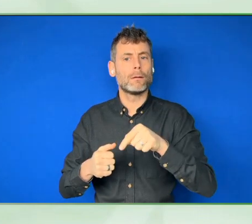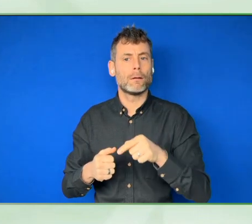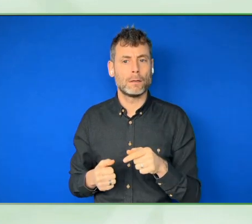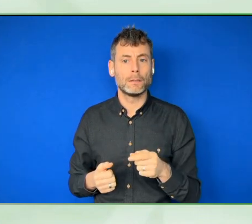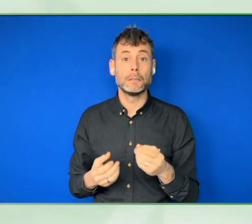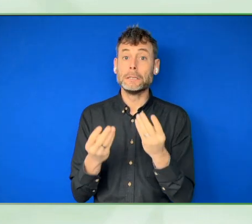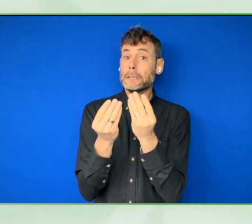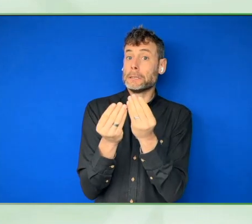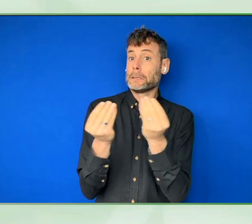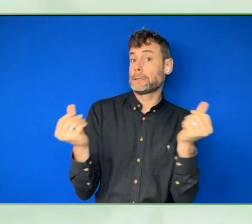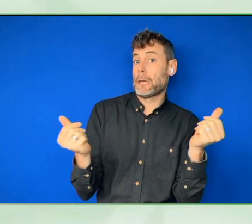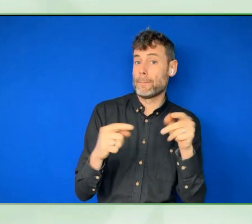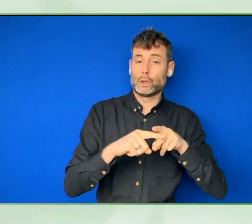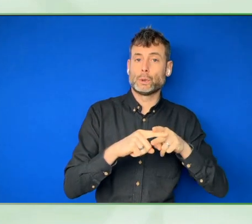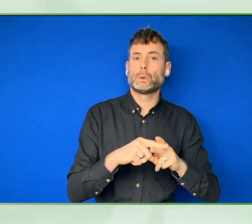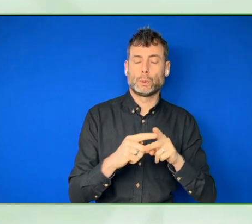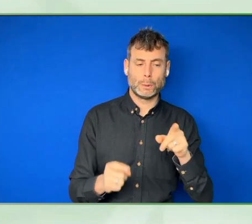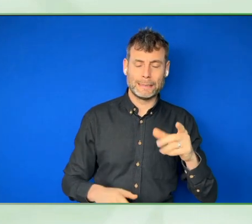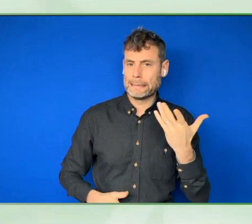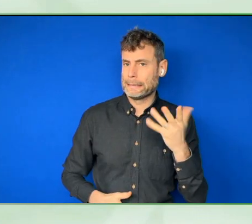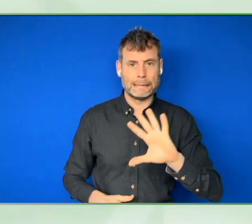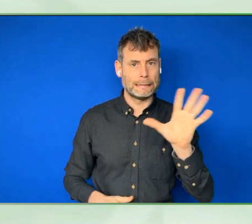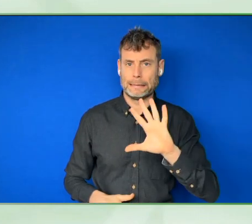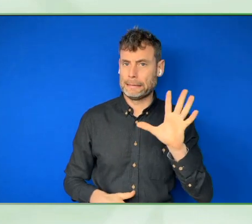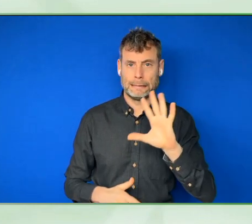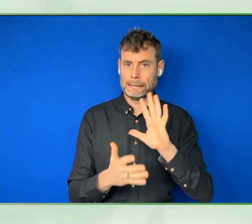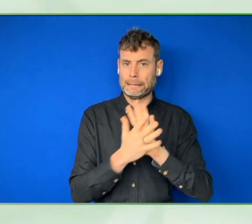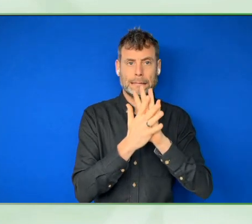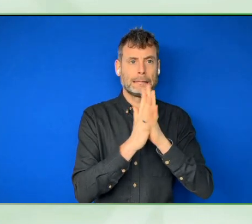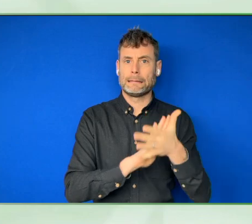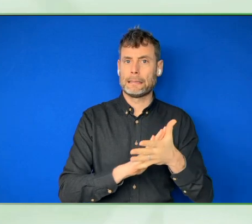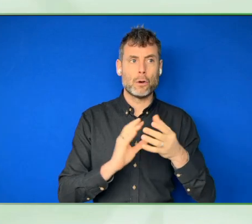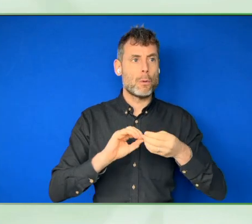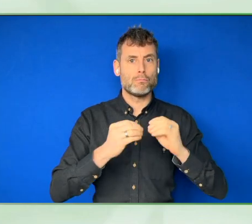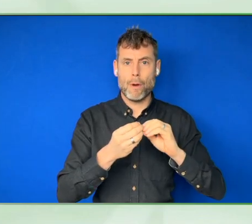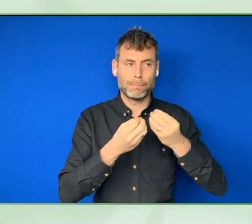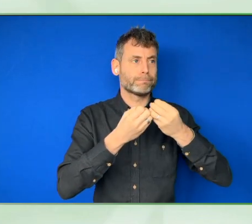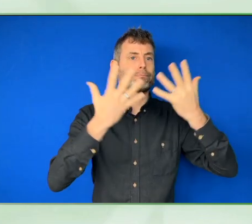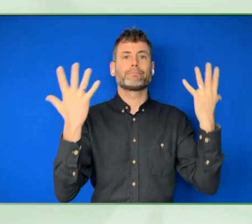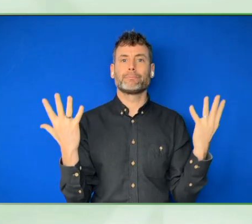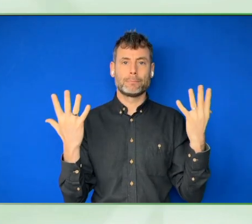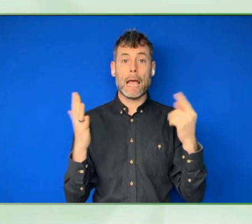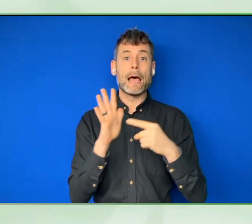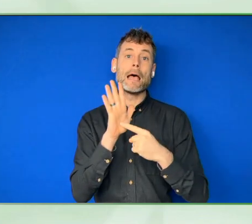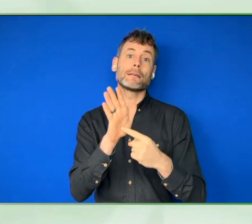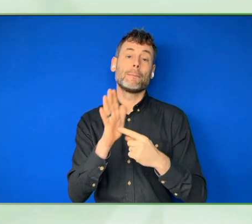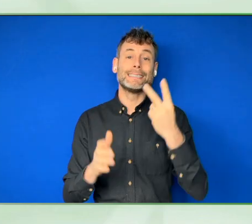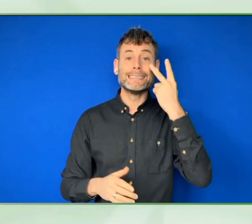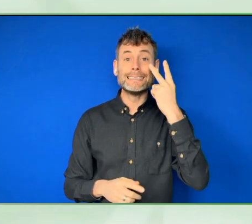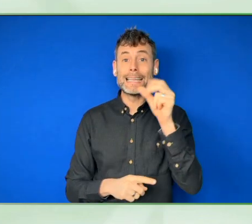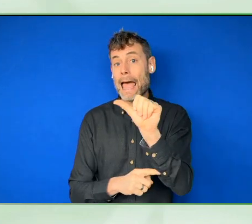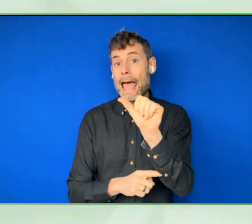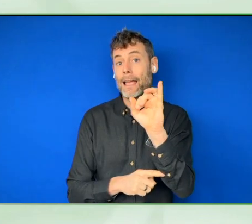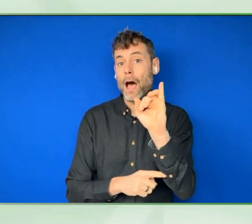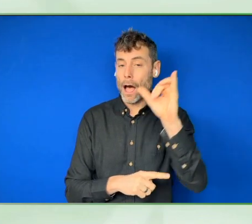had many sessions and discussions lined up for AI and the challenges with AI in terms of inclusion. AI also has